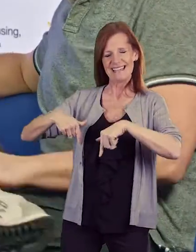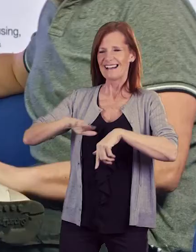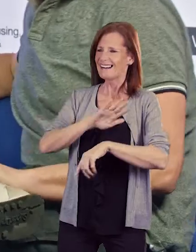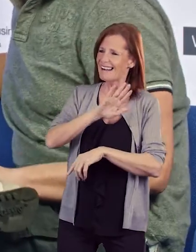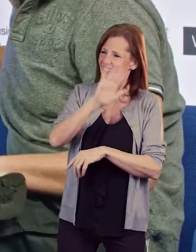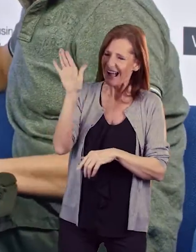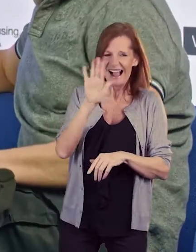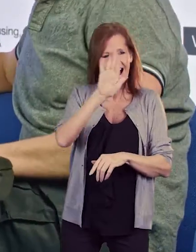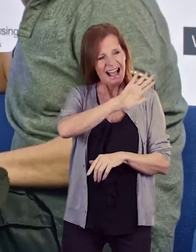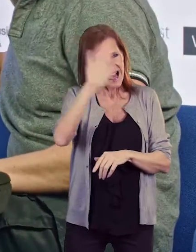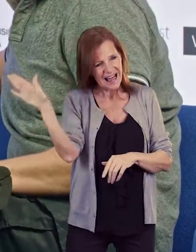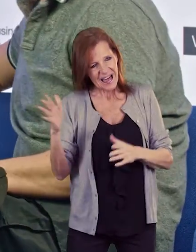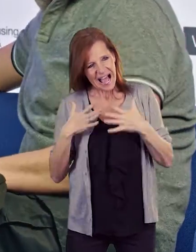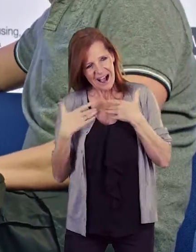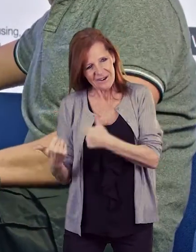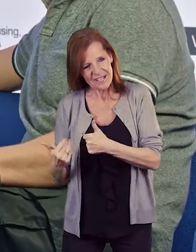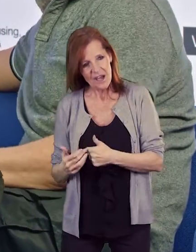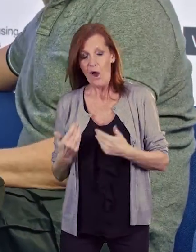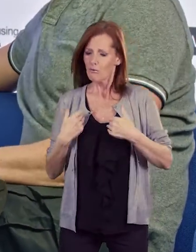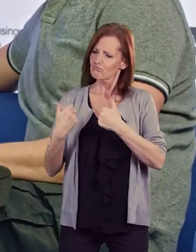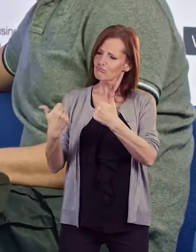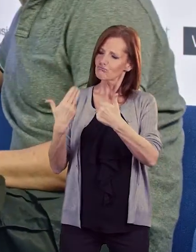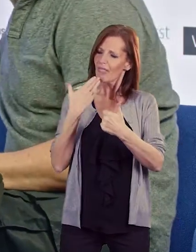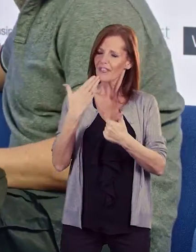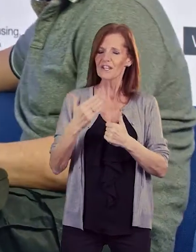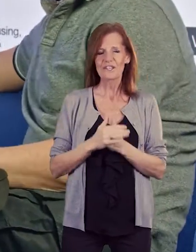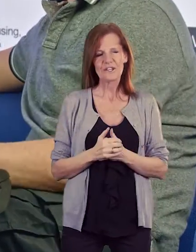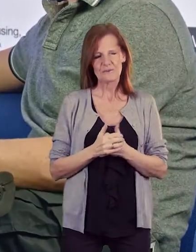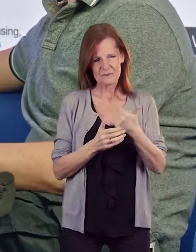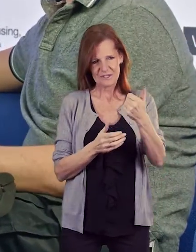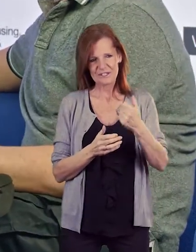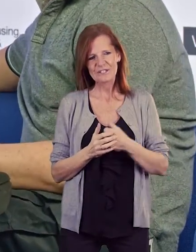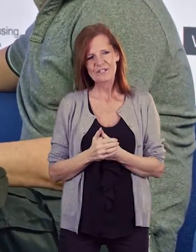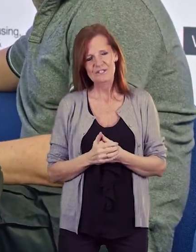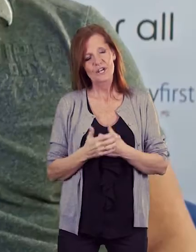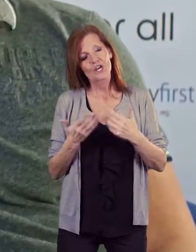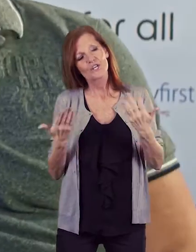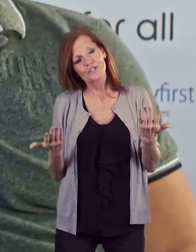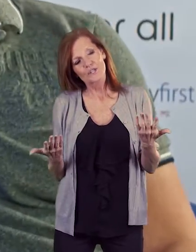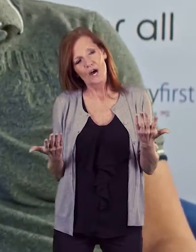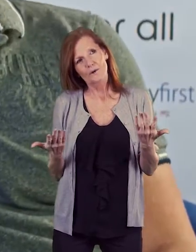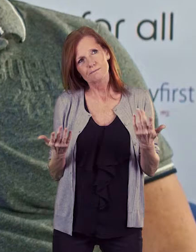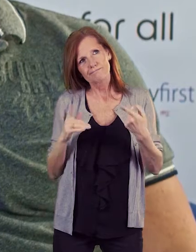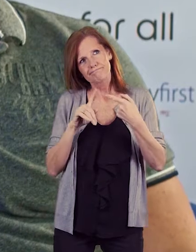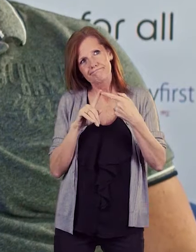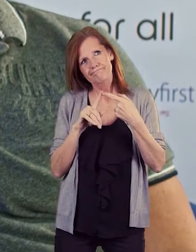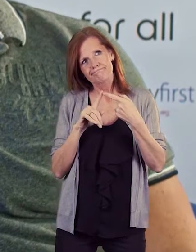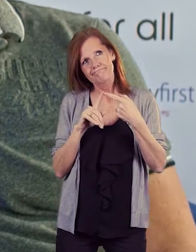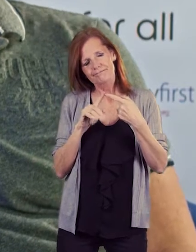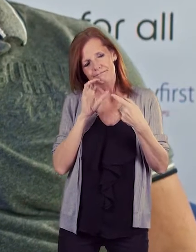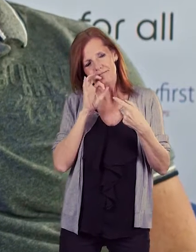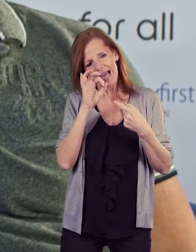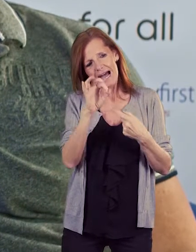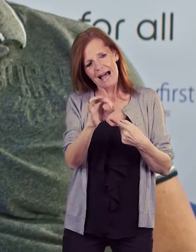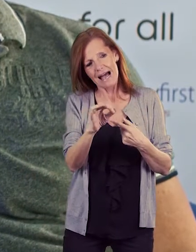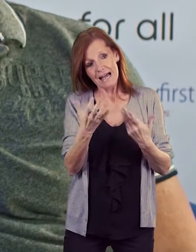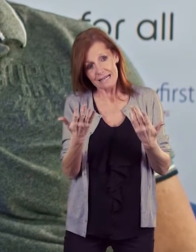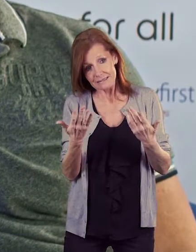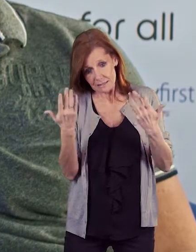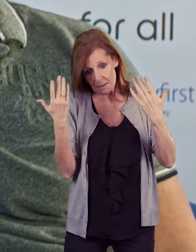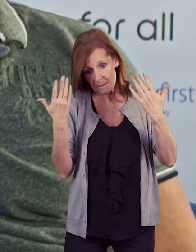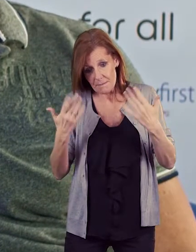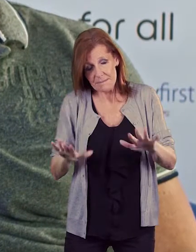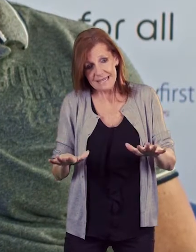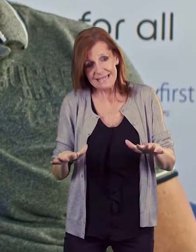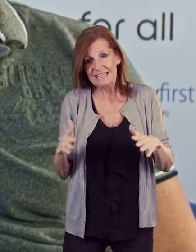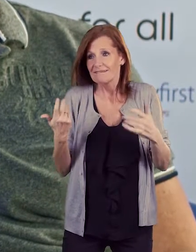Yes, hello there, you. Kath. How are you? I am good, thank you. Good stuff. So I suppose the first question that I'd like to ask you is, have